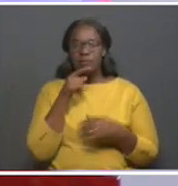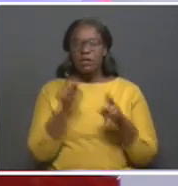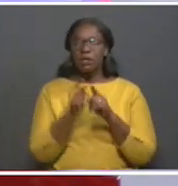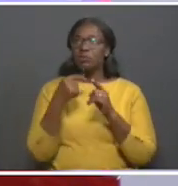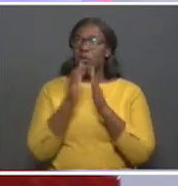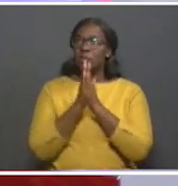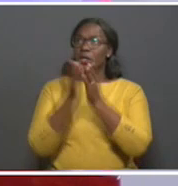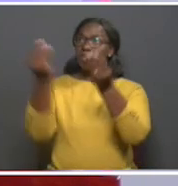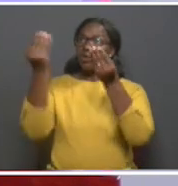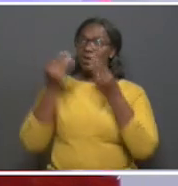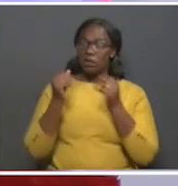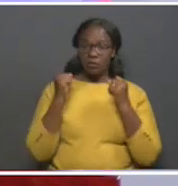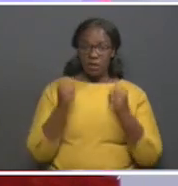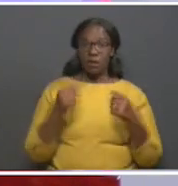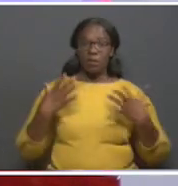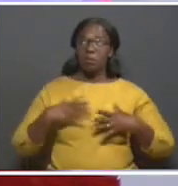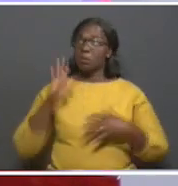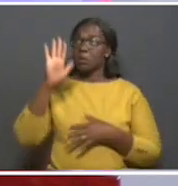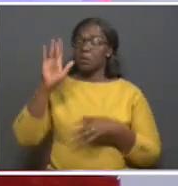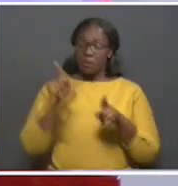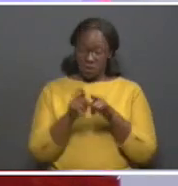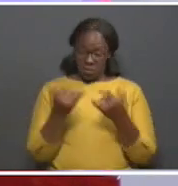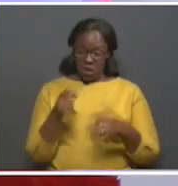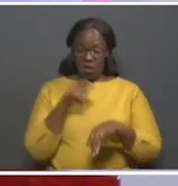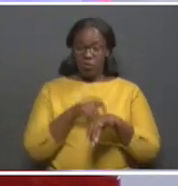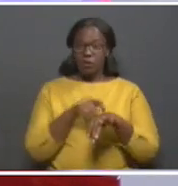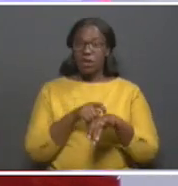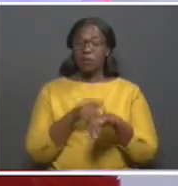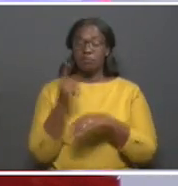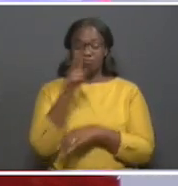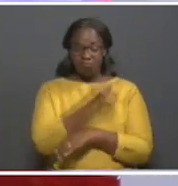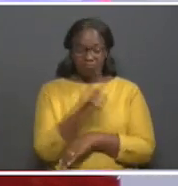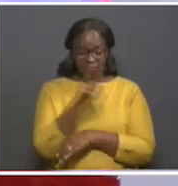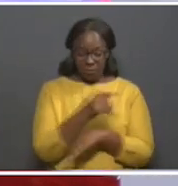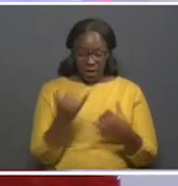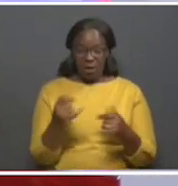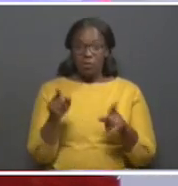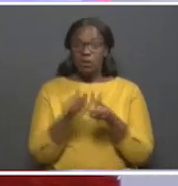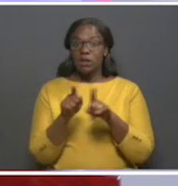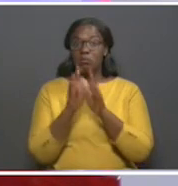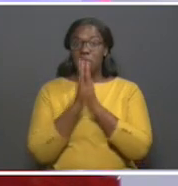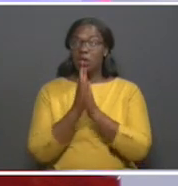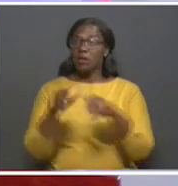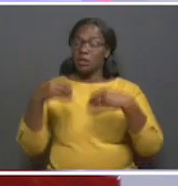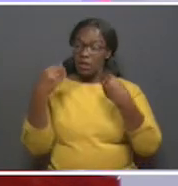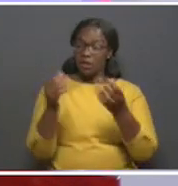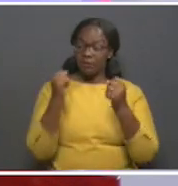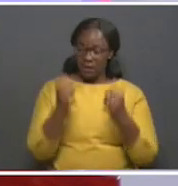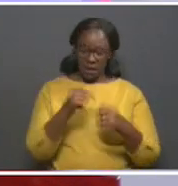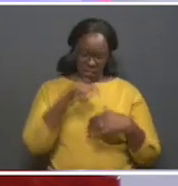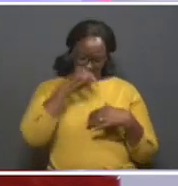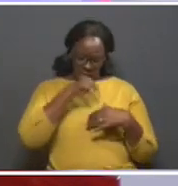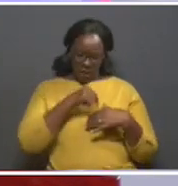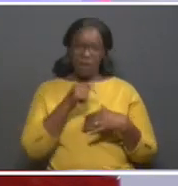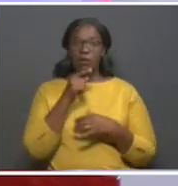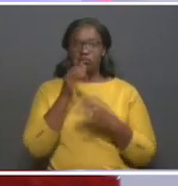you would strengthen your people in this season and in these days. Lord, we pray that you strengthen our inner man in